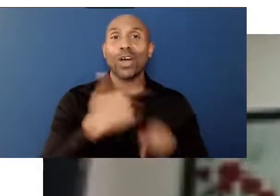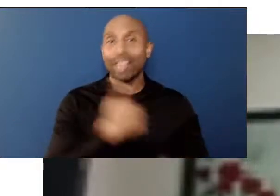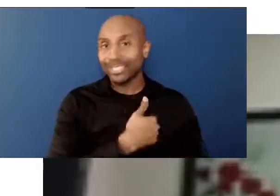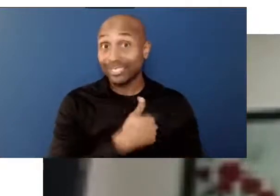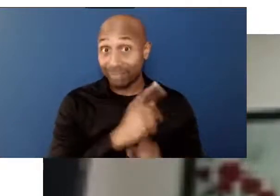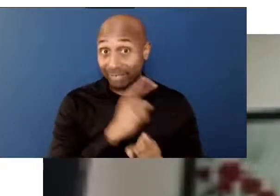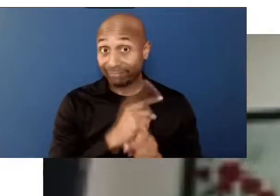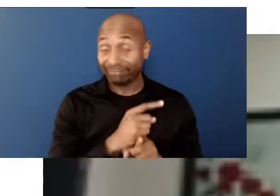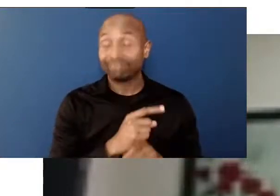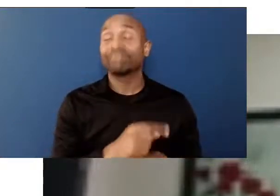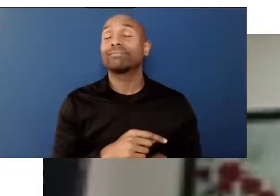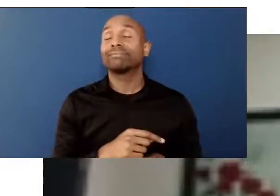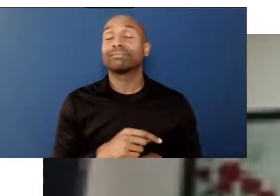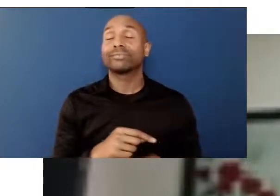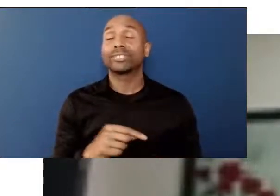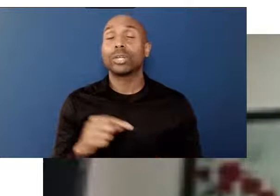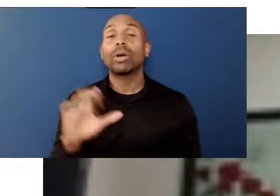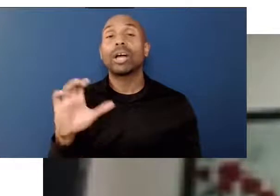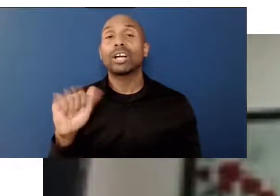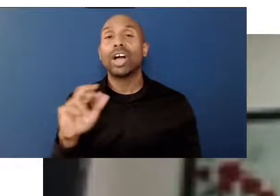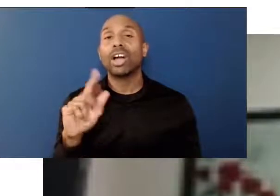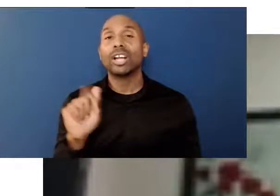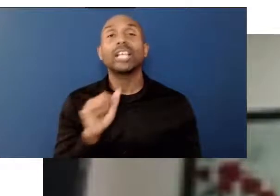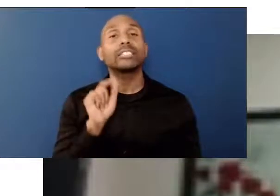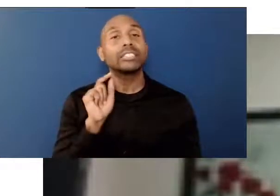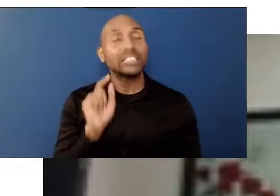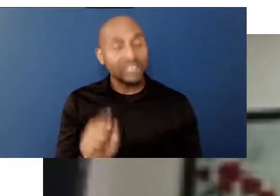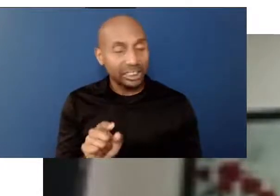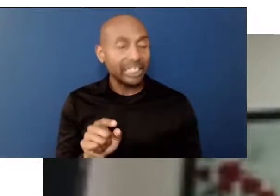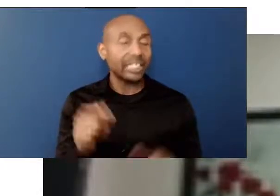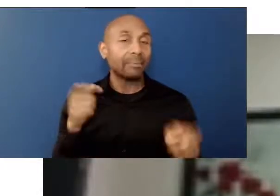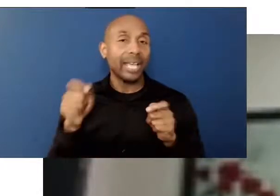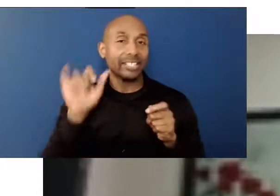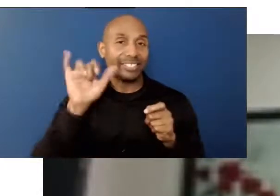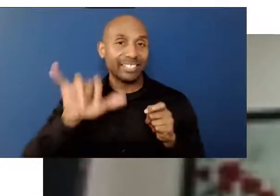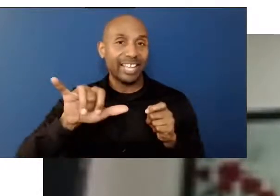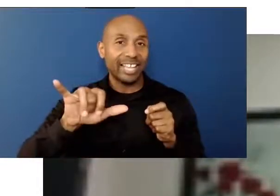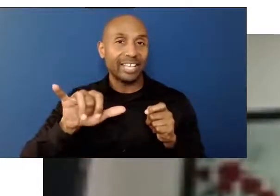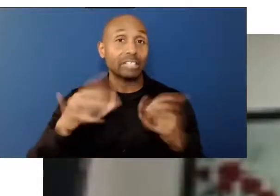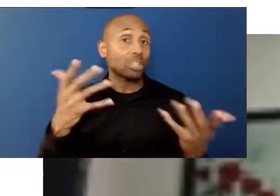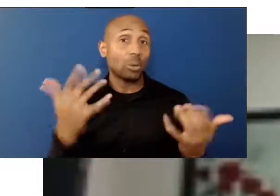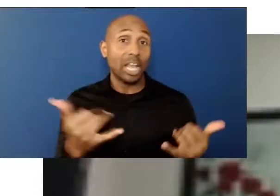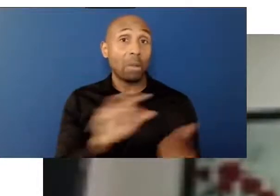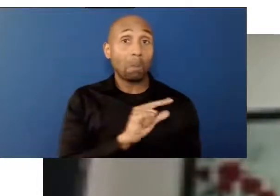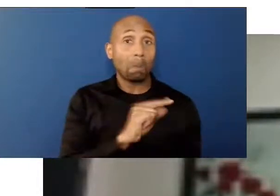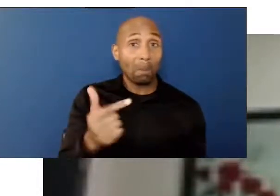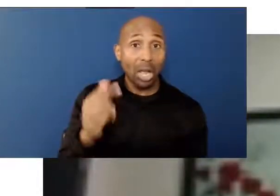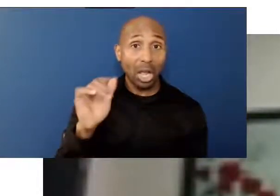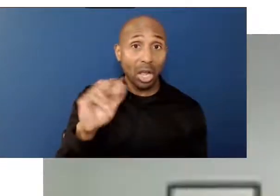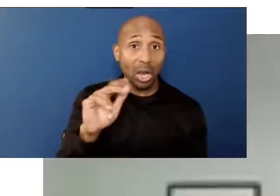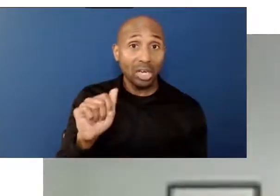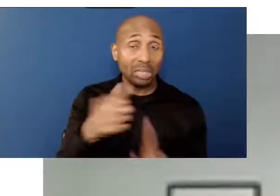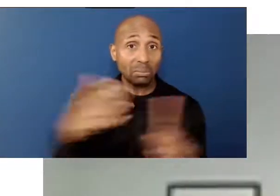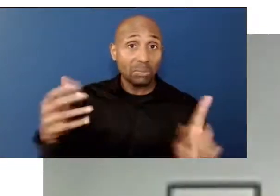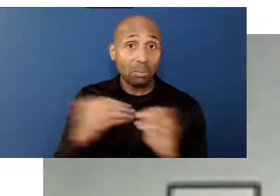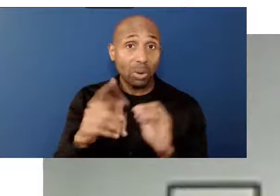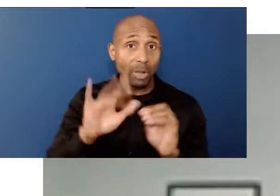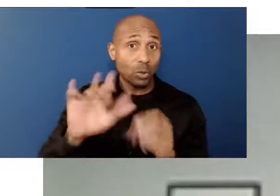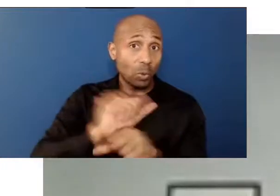fields these navigation related calls. And so I'll pass it over to my colleague to kind of talk a bit about that work.